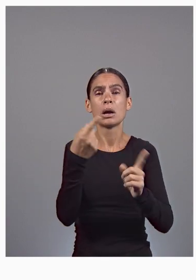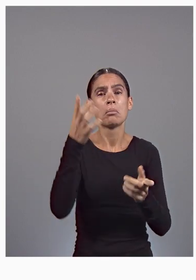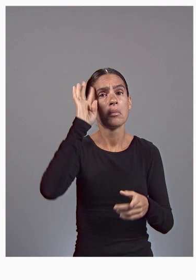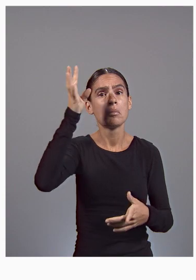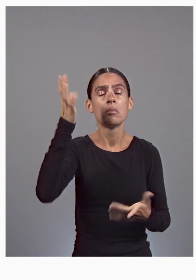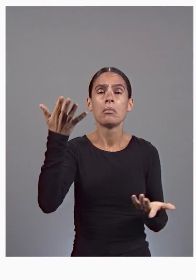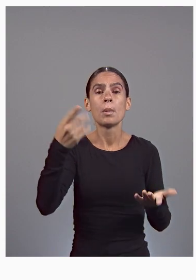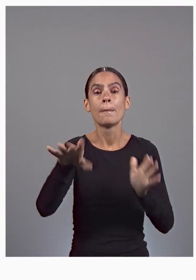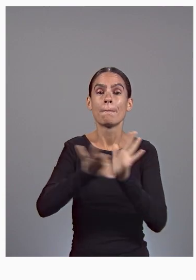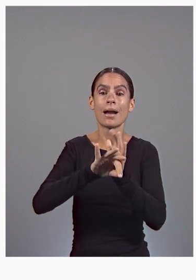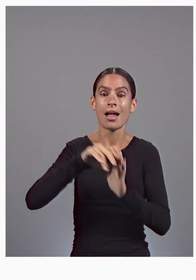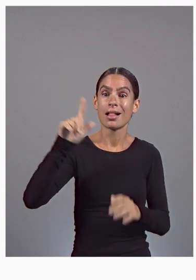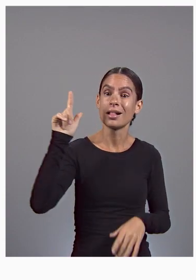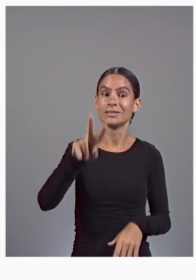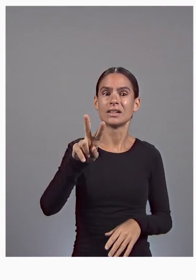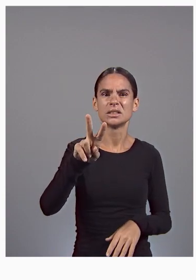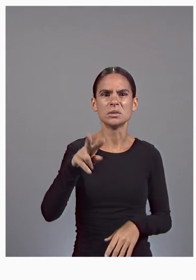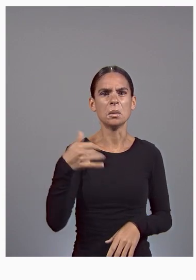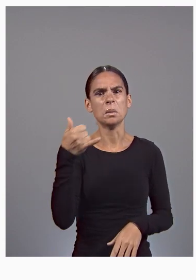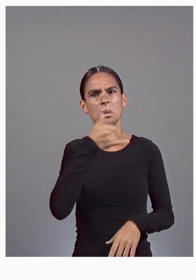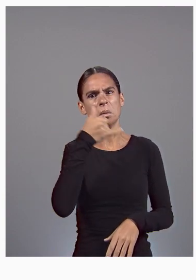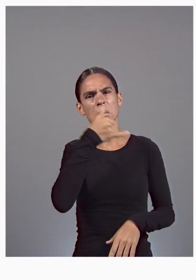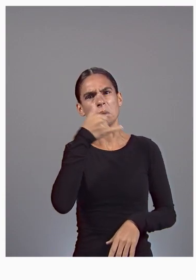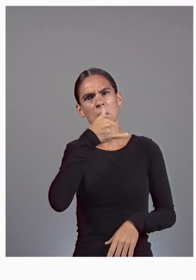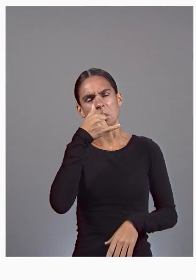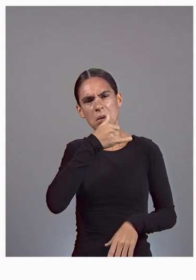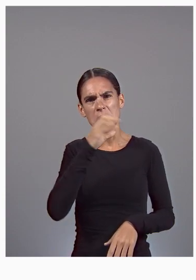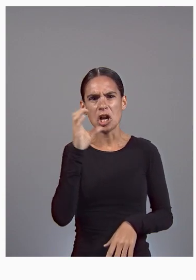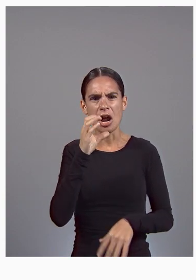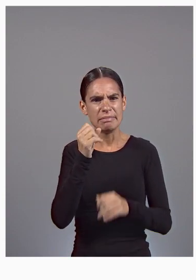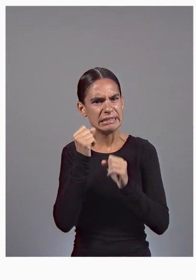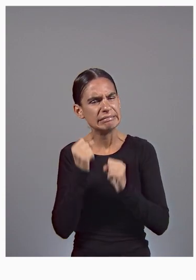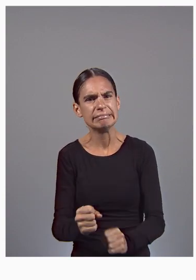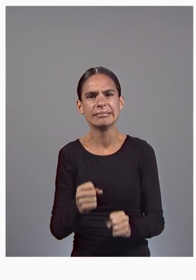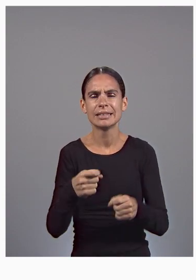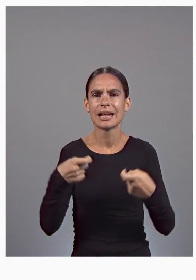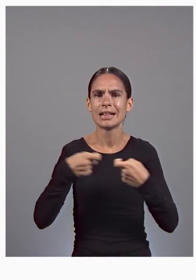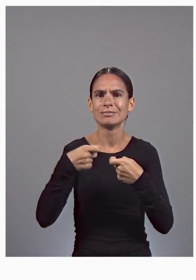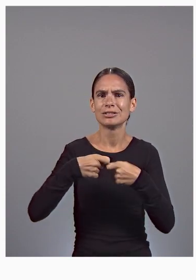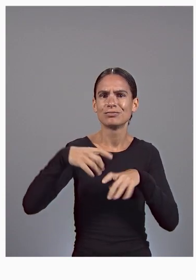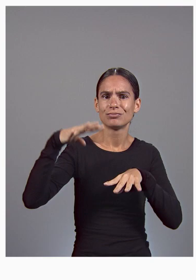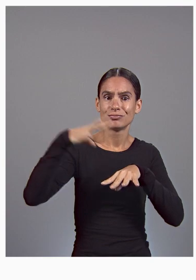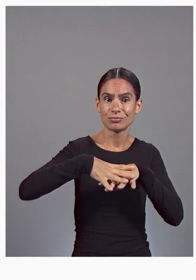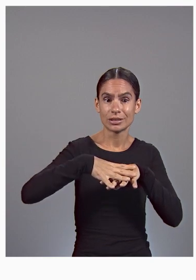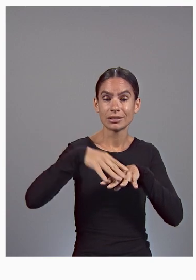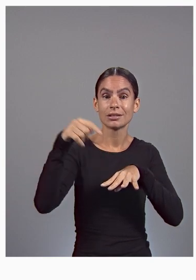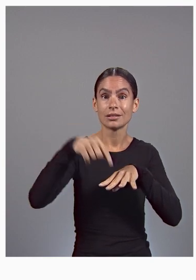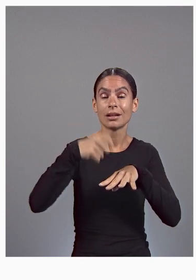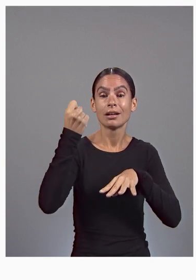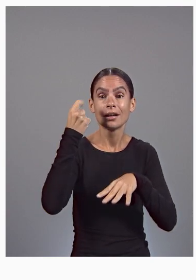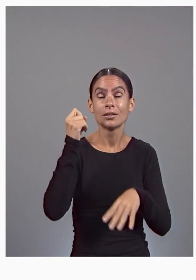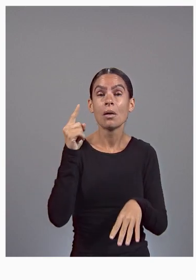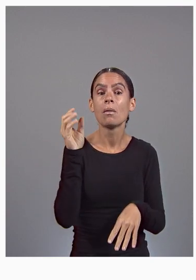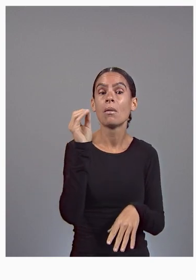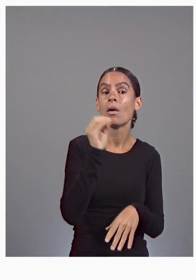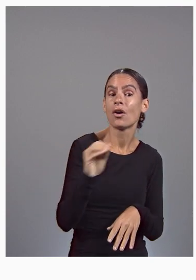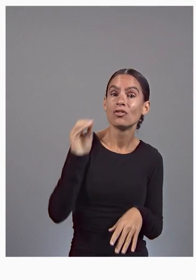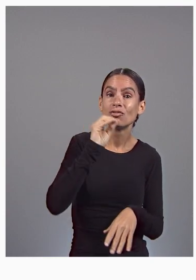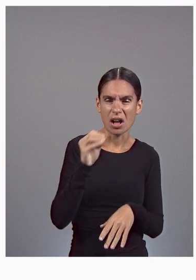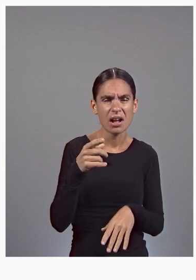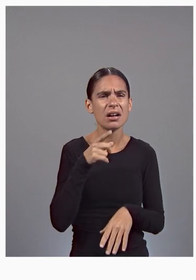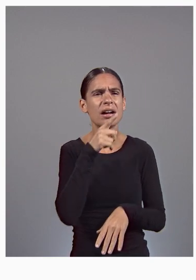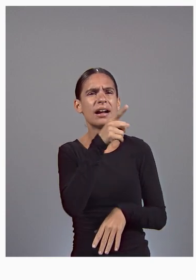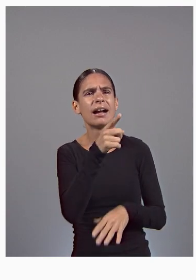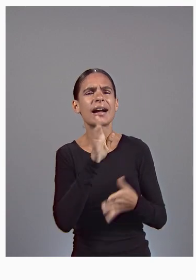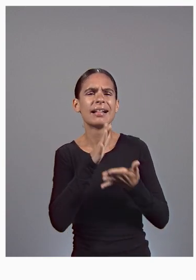picked Las Vegas, which happens to have a relatively carbon-intense electricity grid. But up in Oregon,